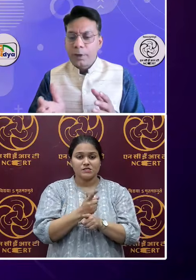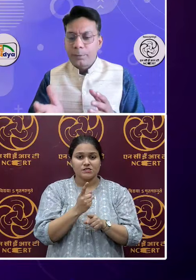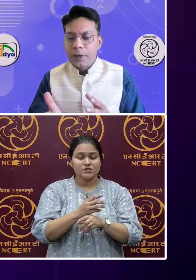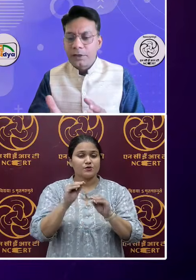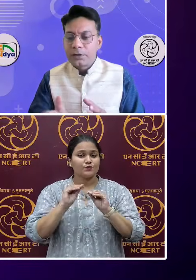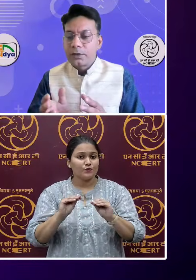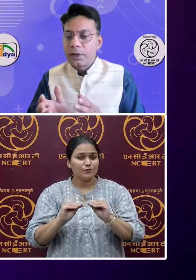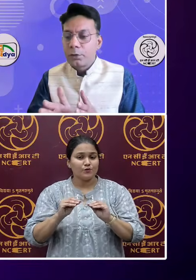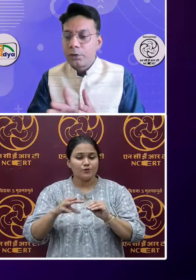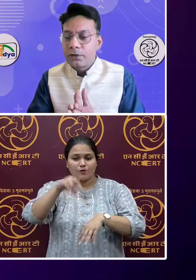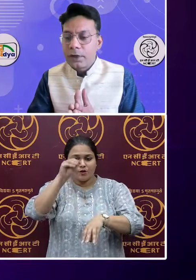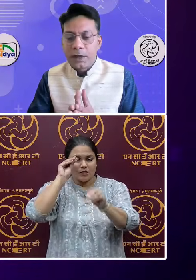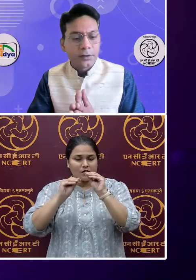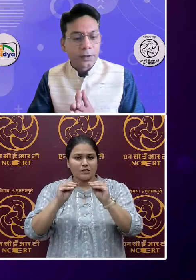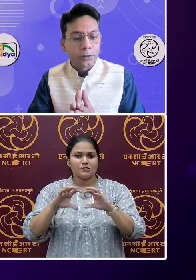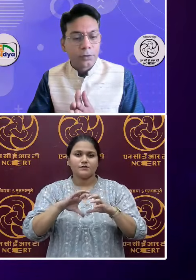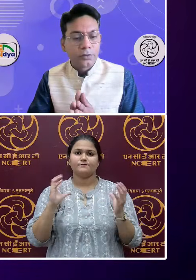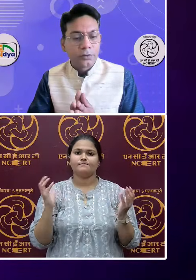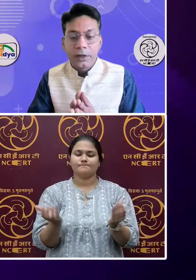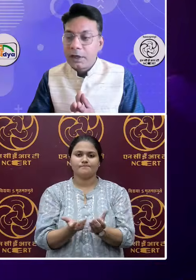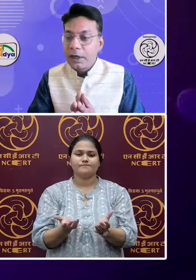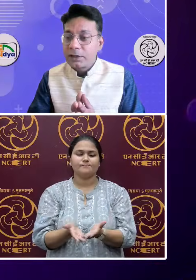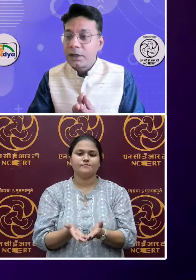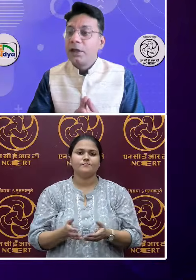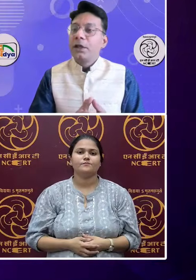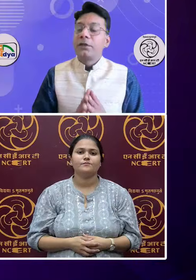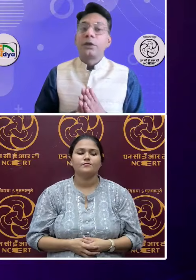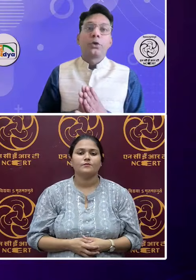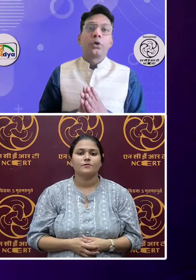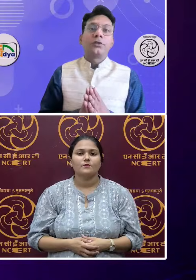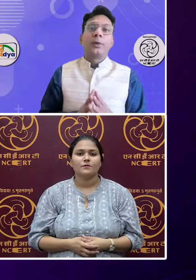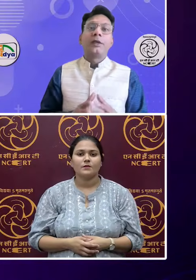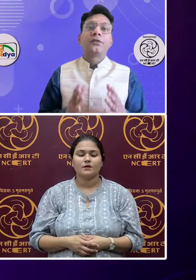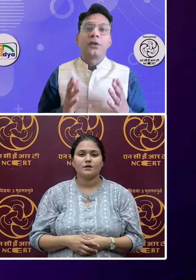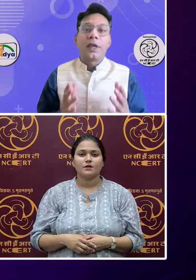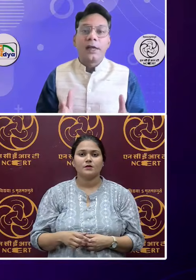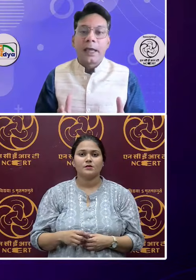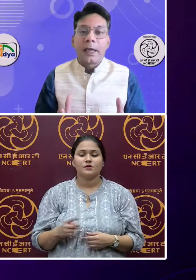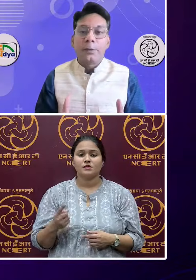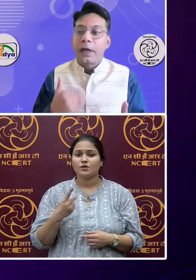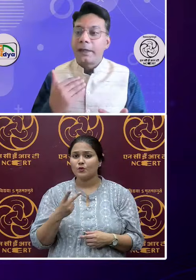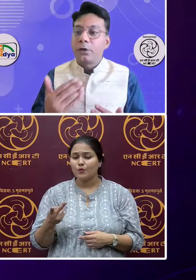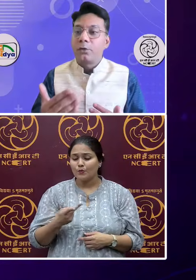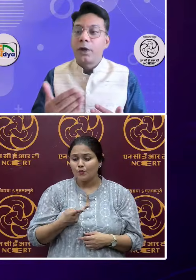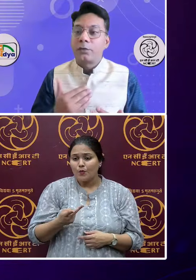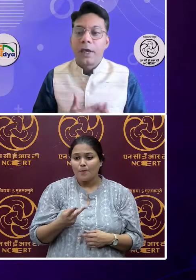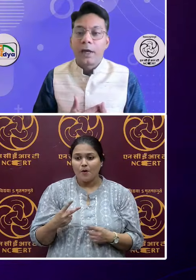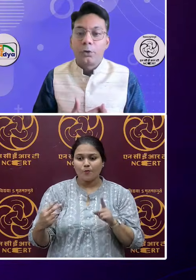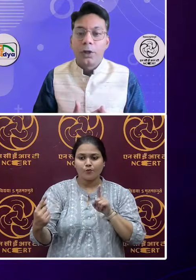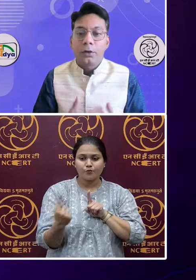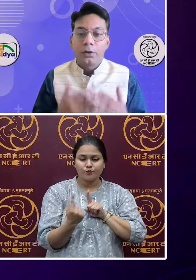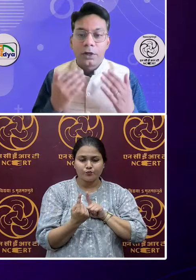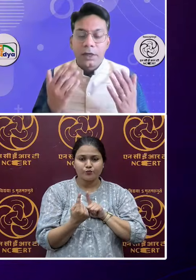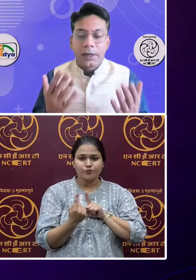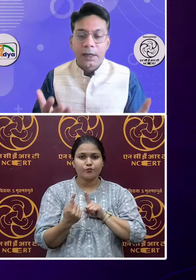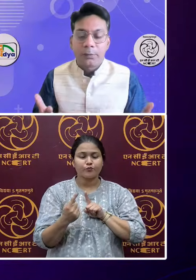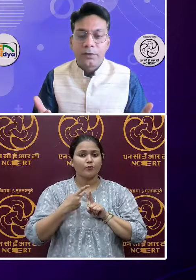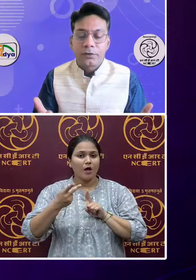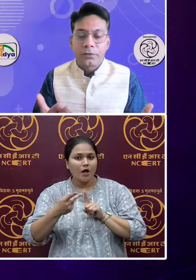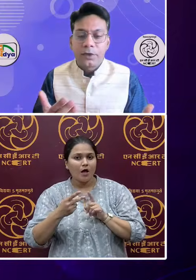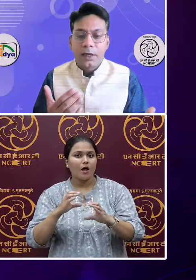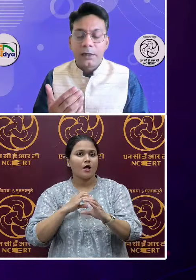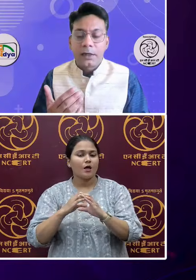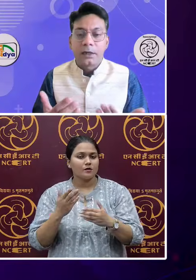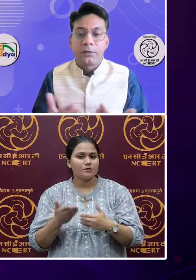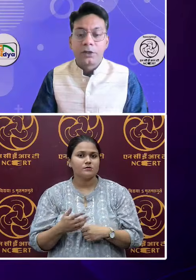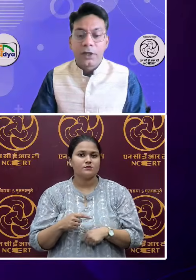what is web-based synchronous and asynchronous interaction? Synchronous means real time. Right now, what we are doing on a real time basis,